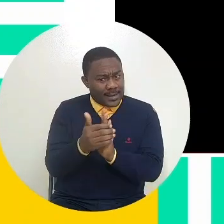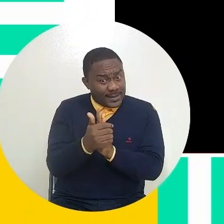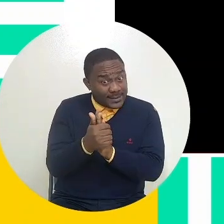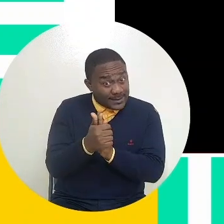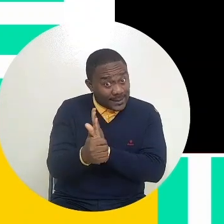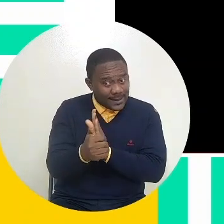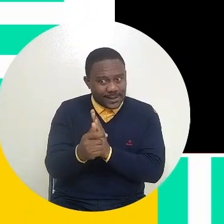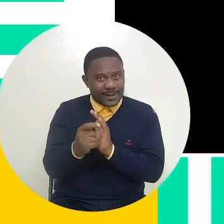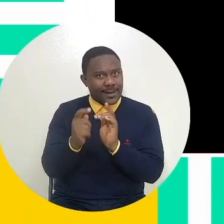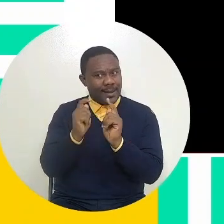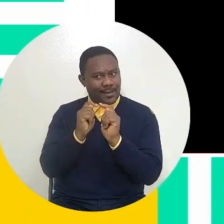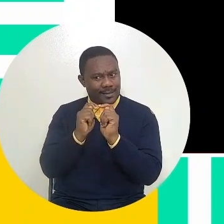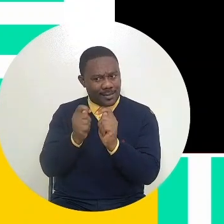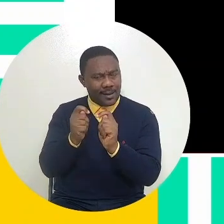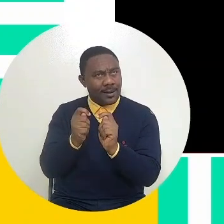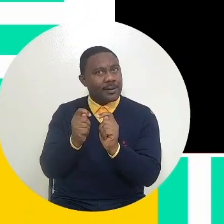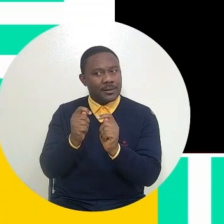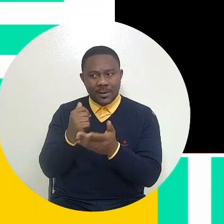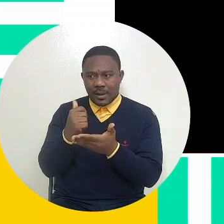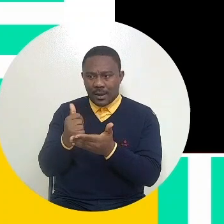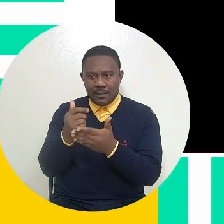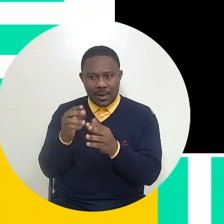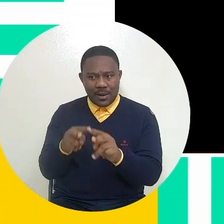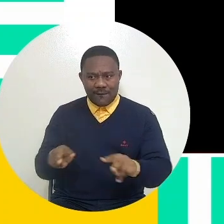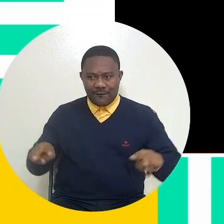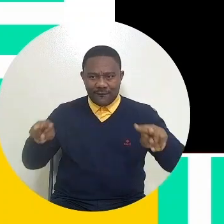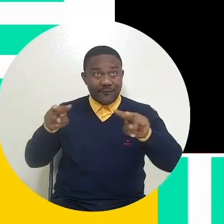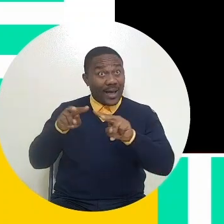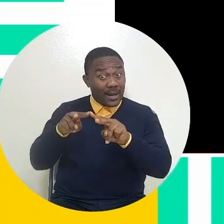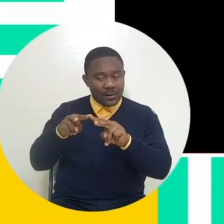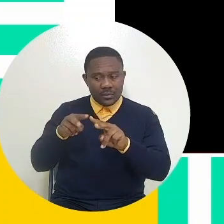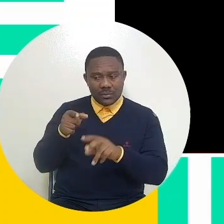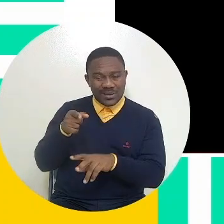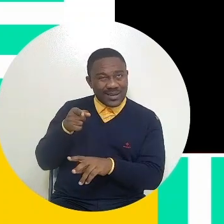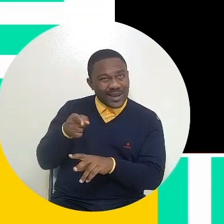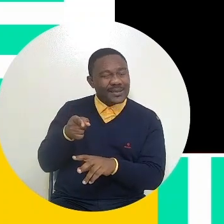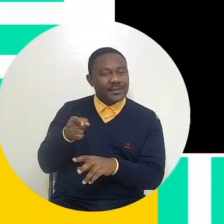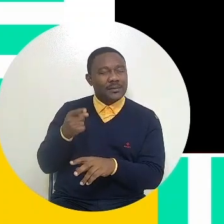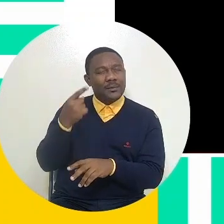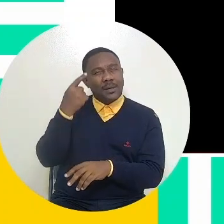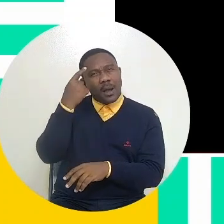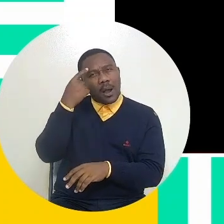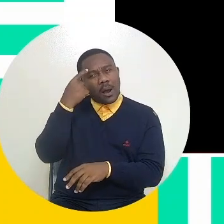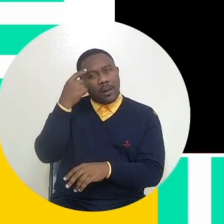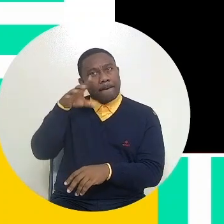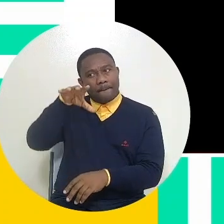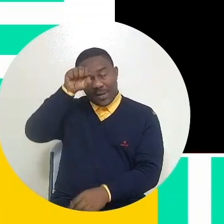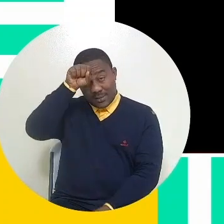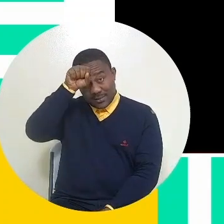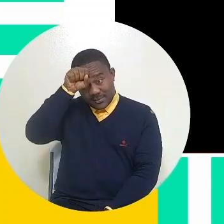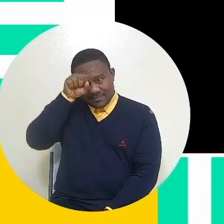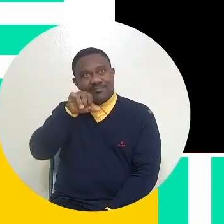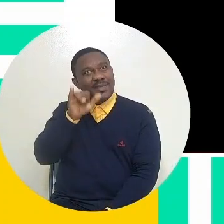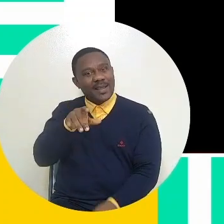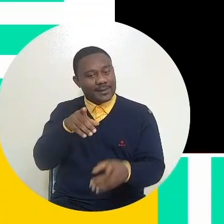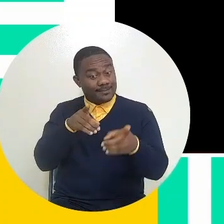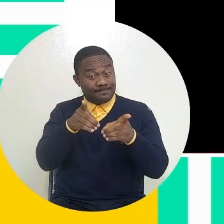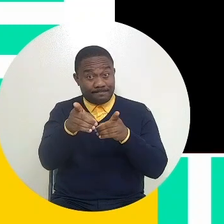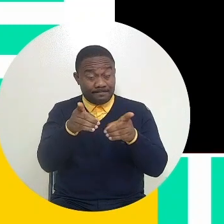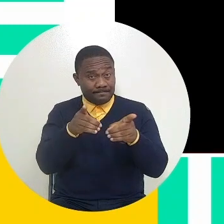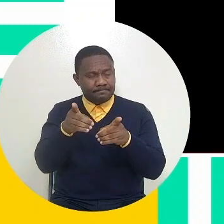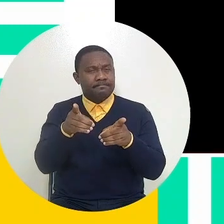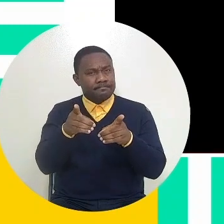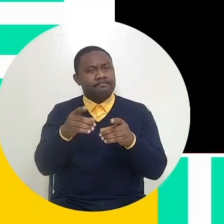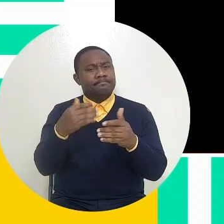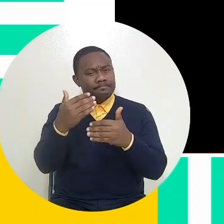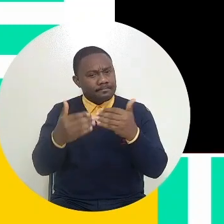what value for others that would create an impression, a perception, and a reputation. Now, with this definition, we're going to look at how we can